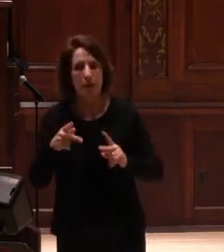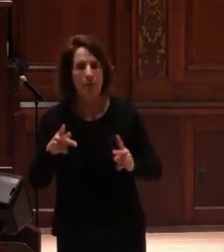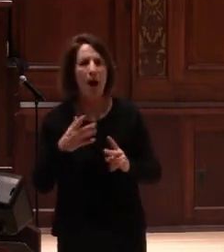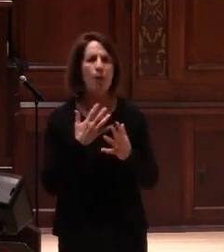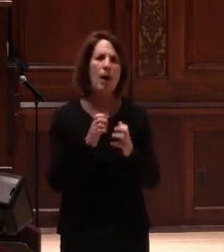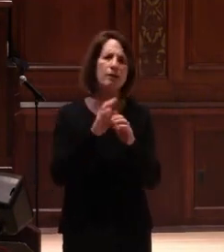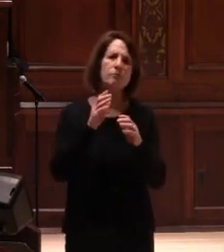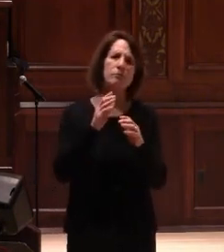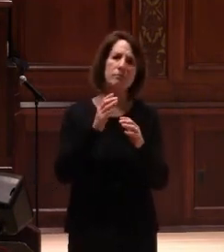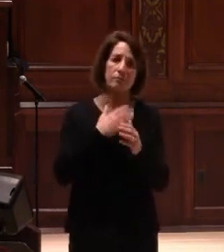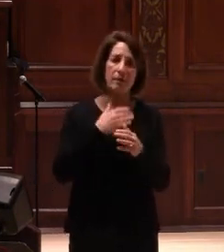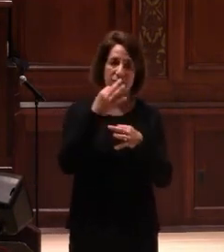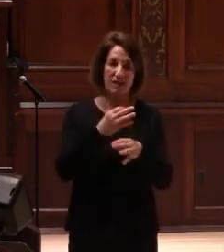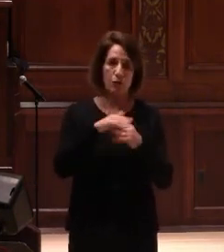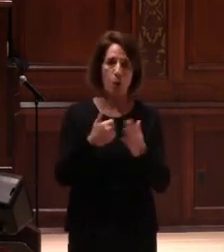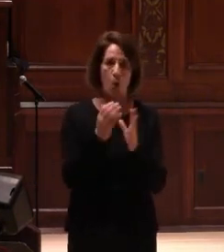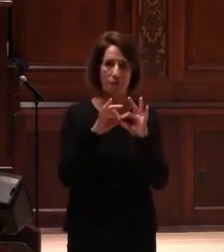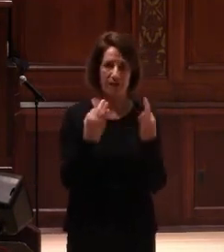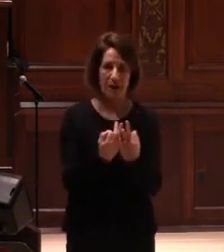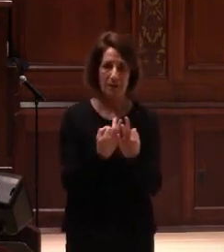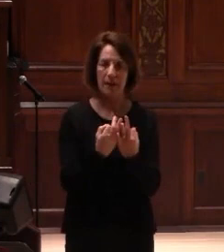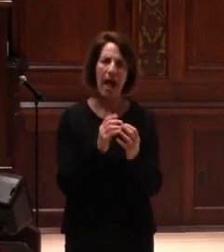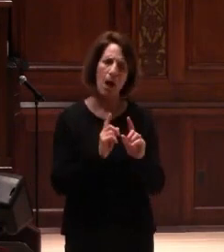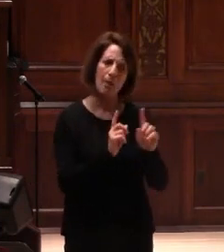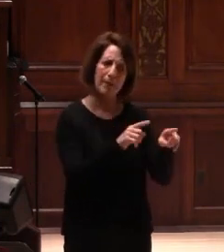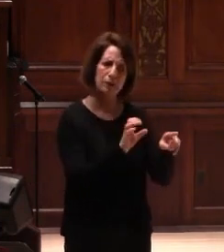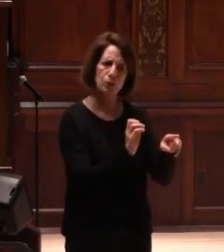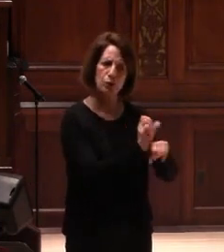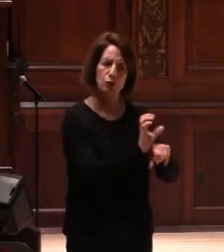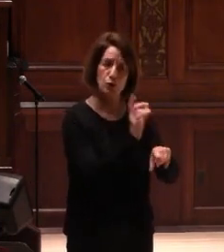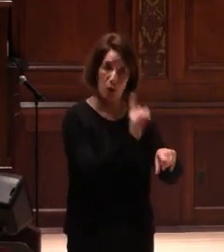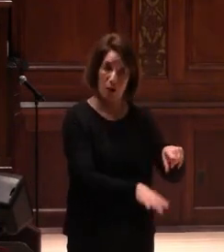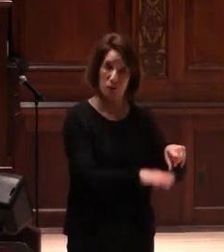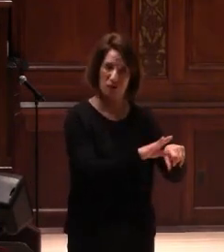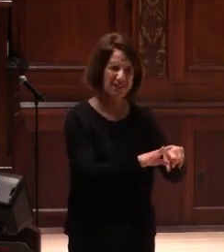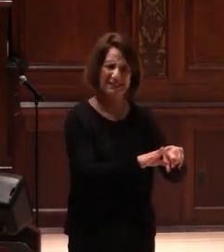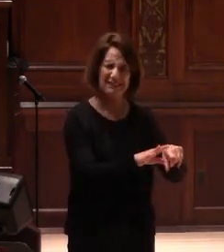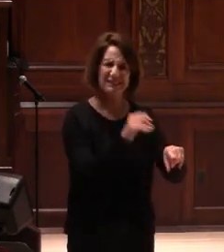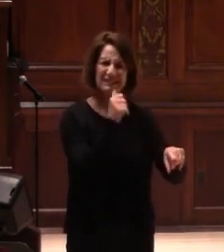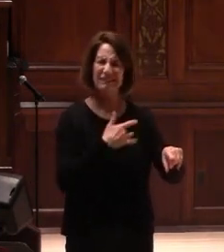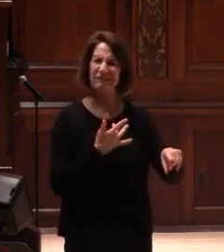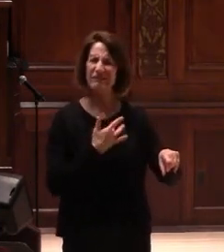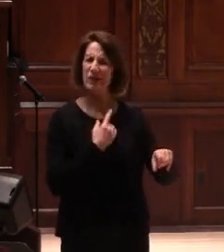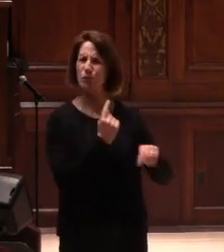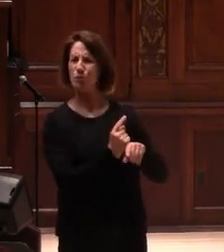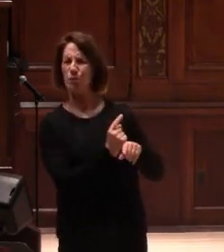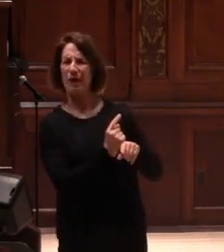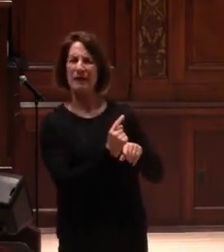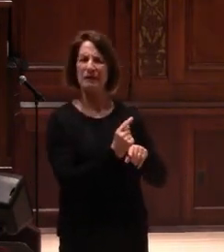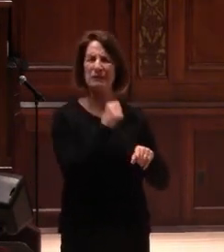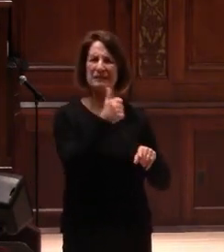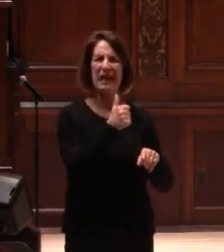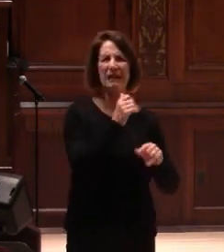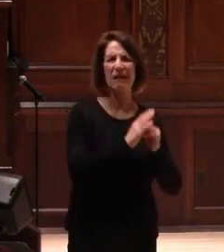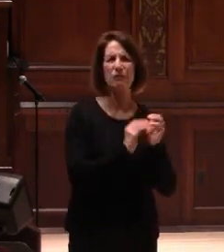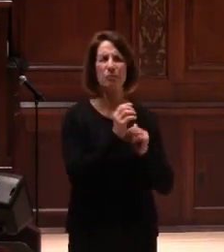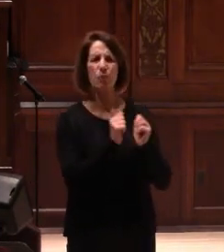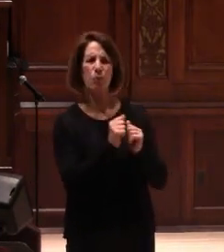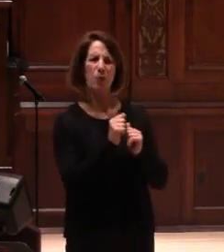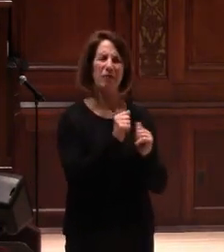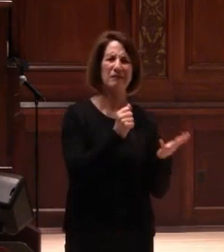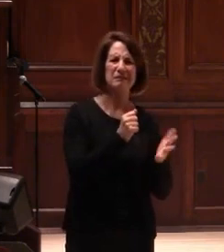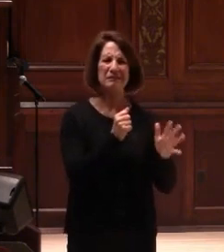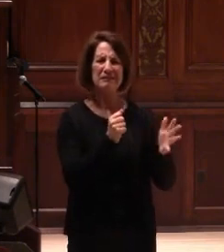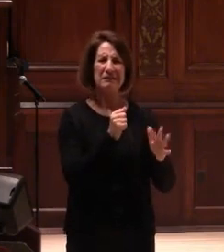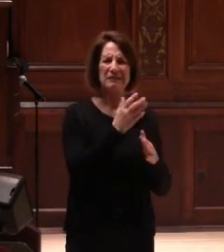to the parish I was raised in, but something didn't feel right. I was uncomfortable with much of the rhetoric they used there, and really it was something that I